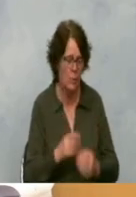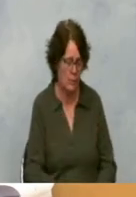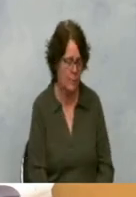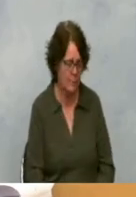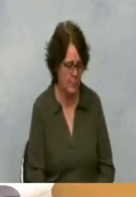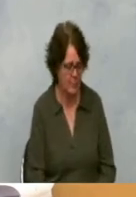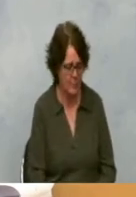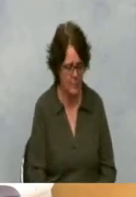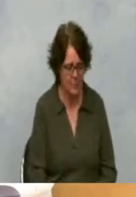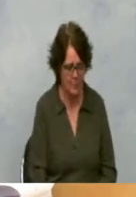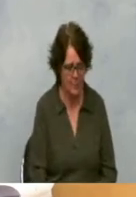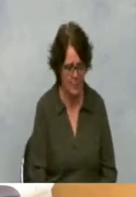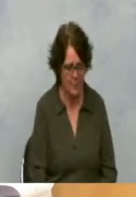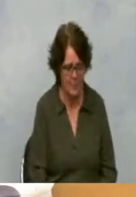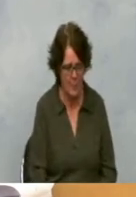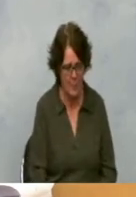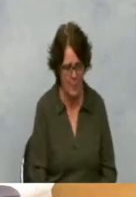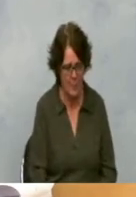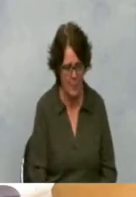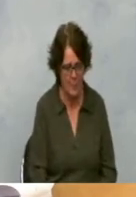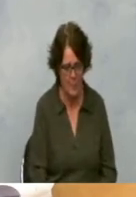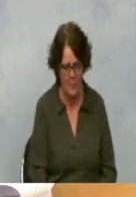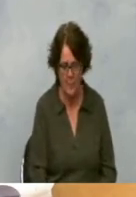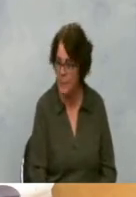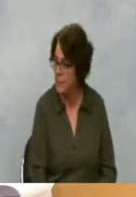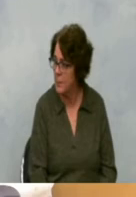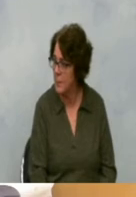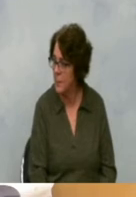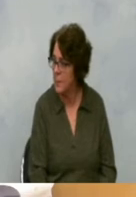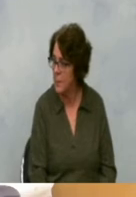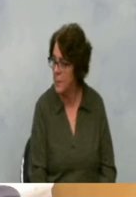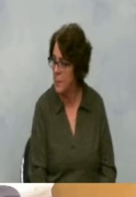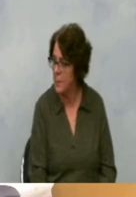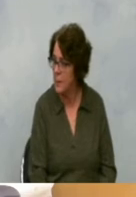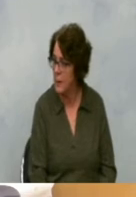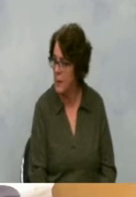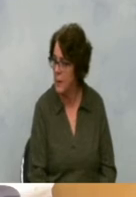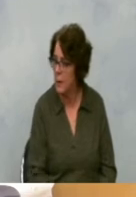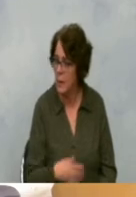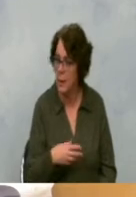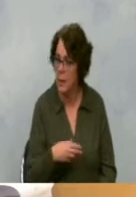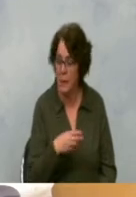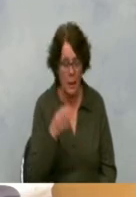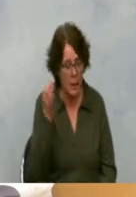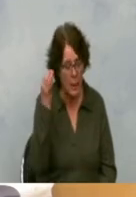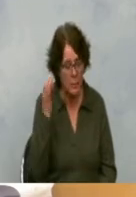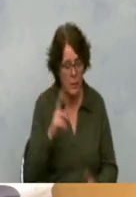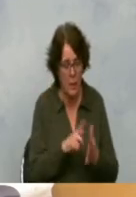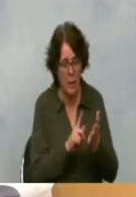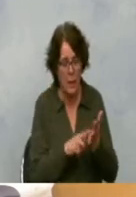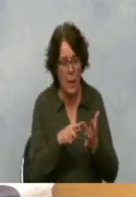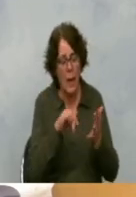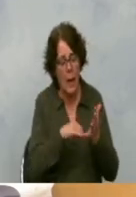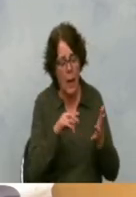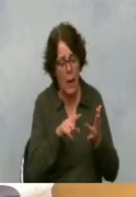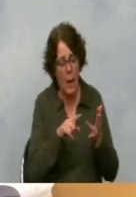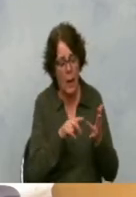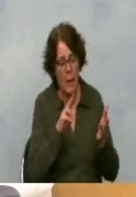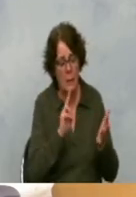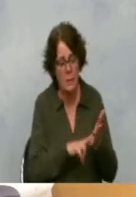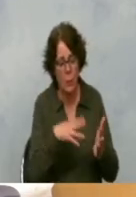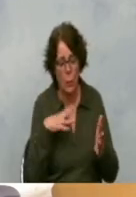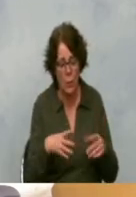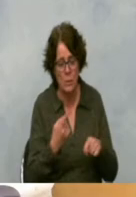Thanks, Paul. Councillor Allison wishes to speak, and he's promised me, colleagues, that he's not going to mention